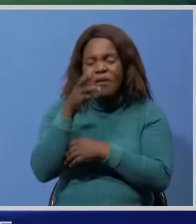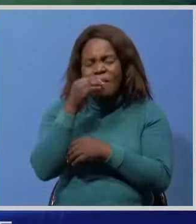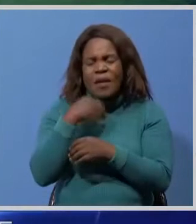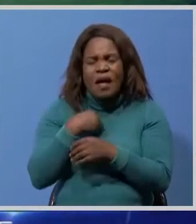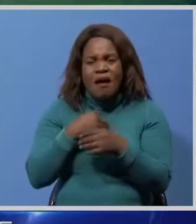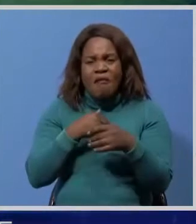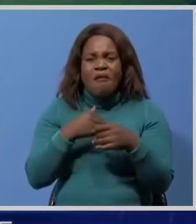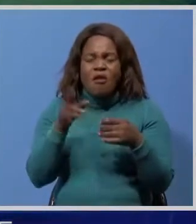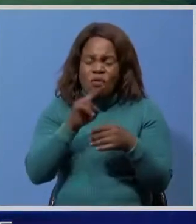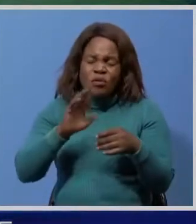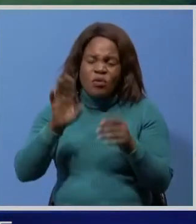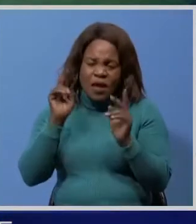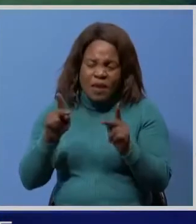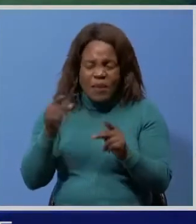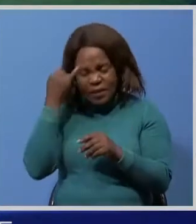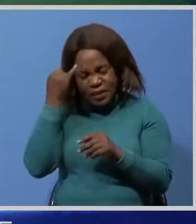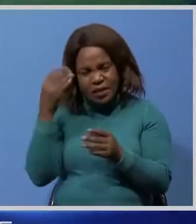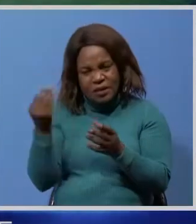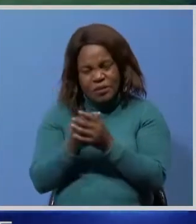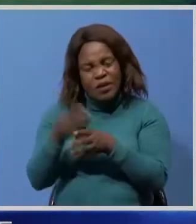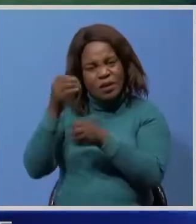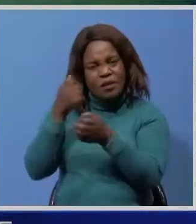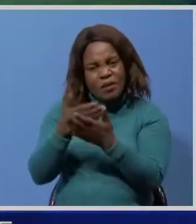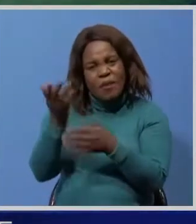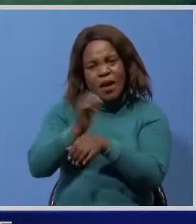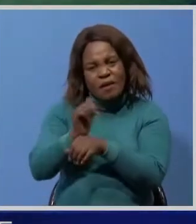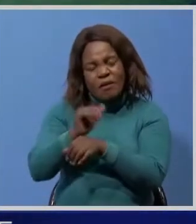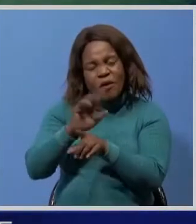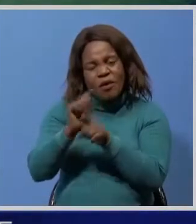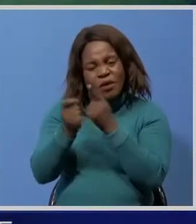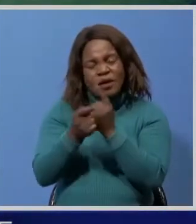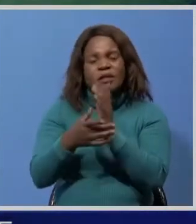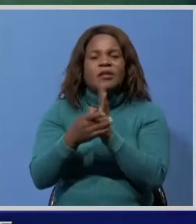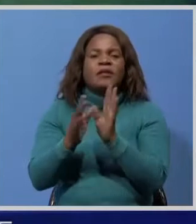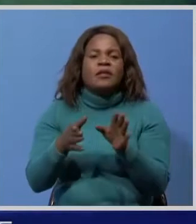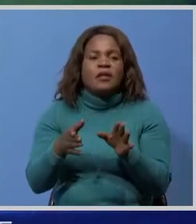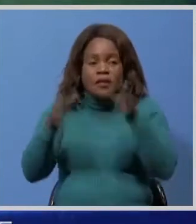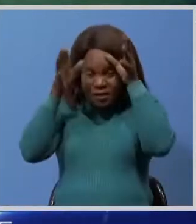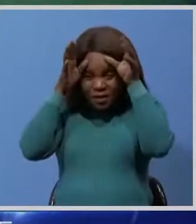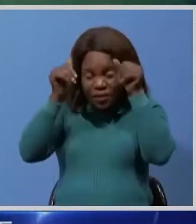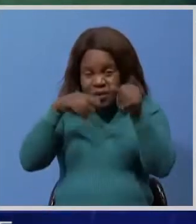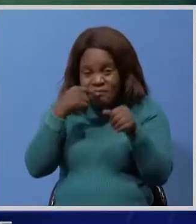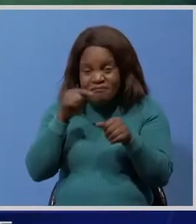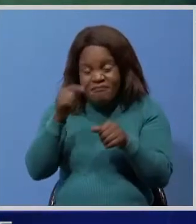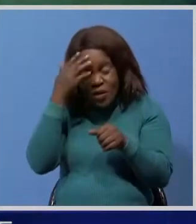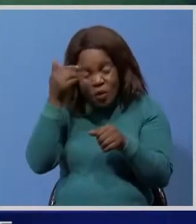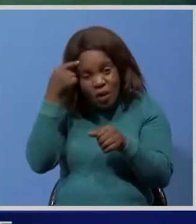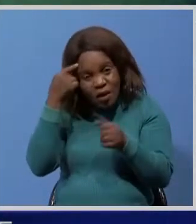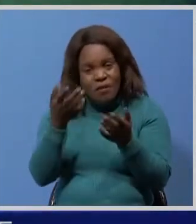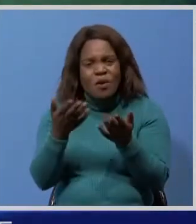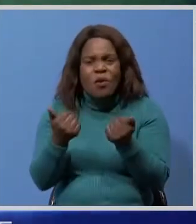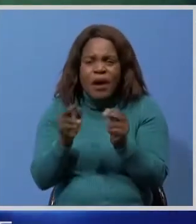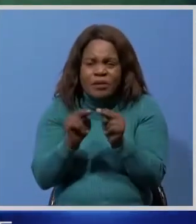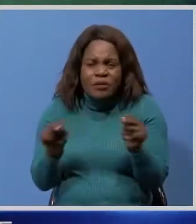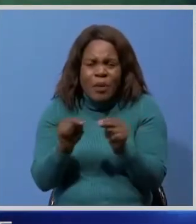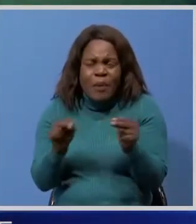use his personal initiative to engage stakeholders to buy vehicles for traditional leaders. President Lungu says this is why government wanted to